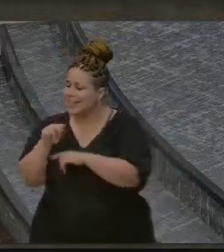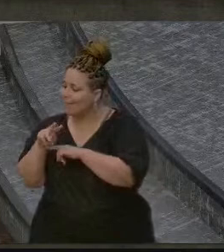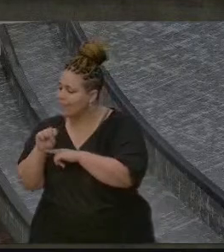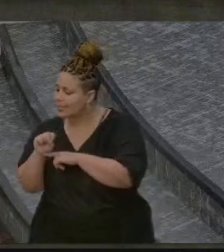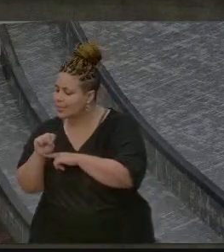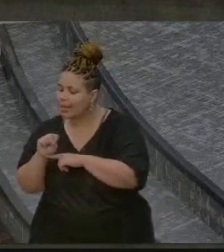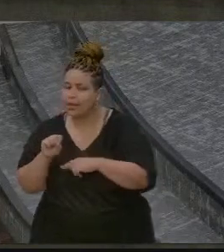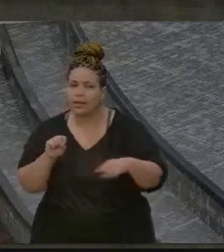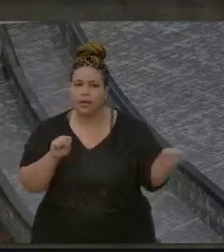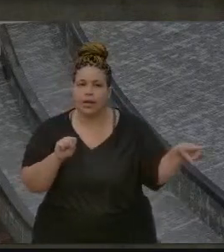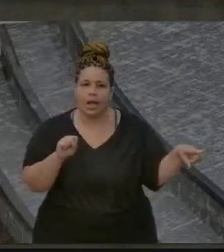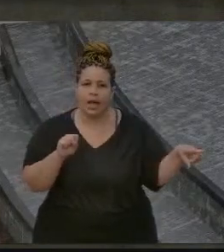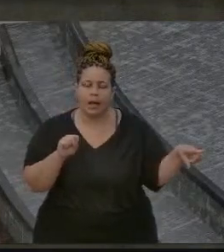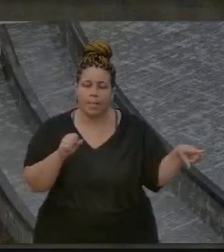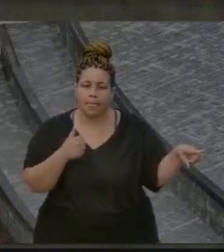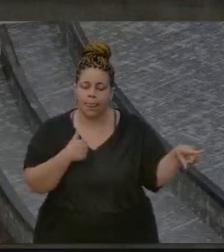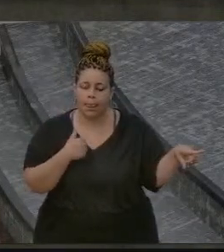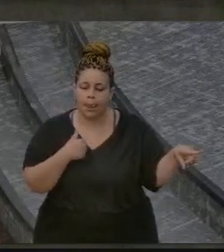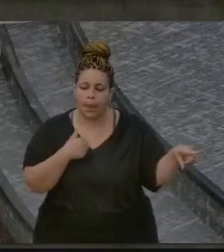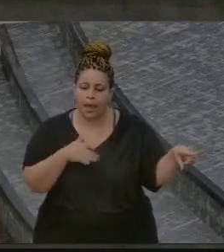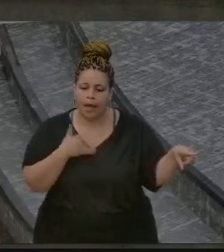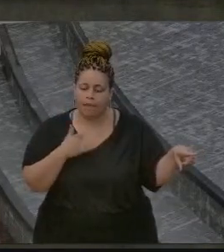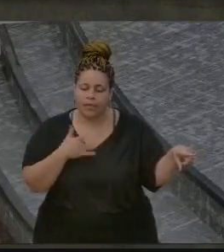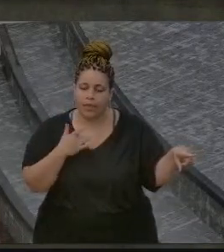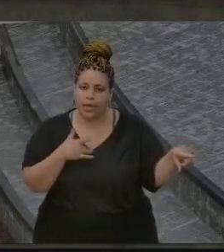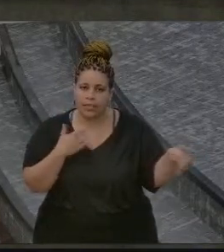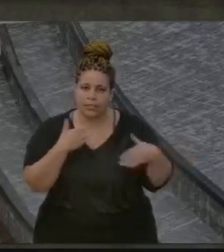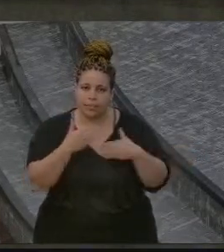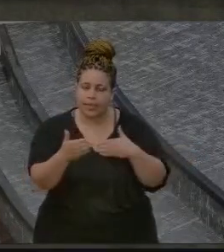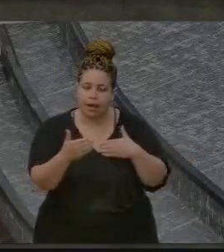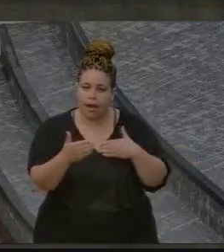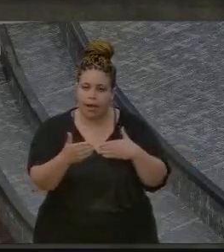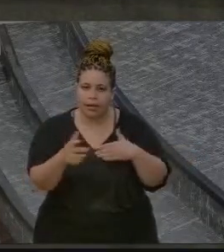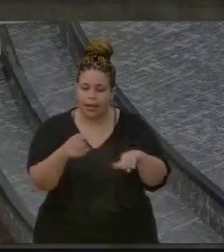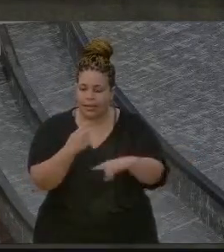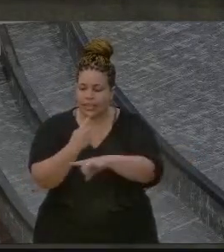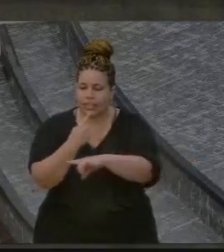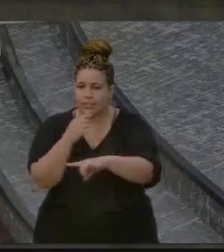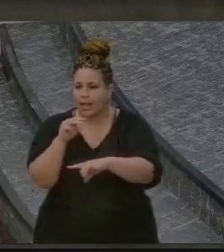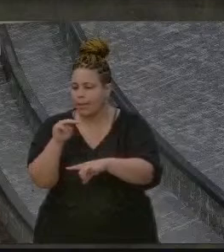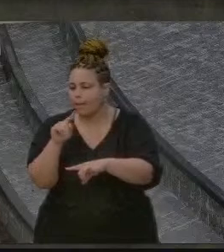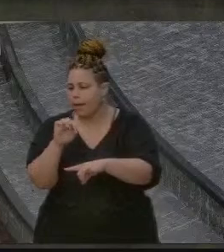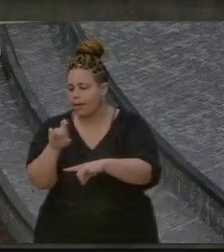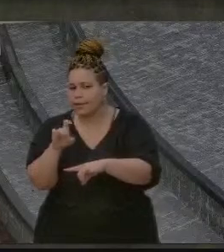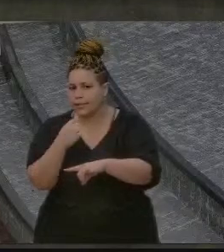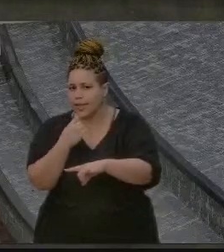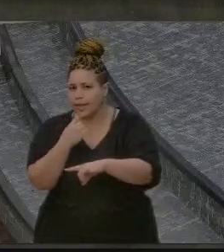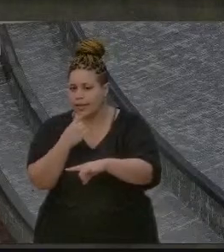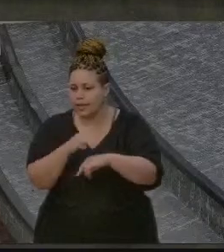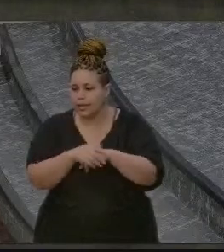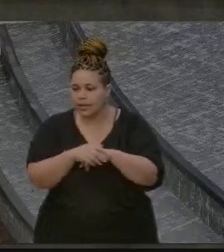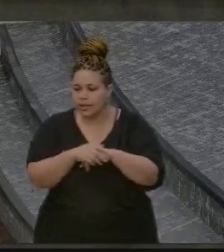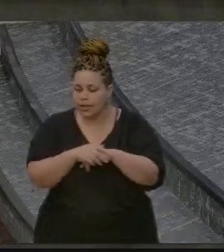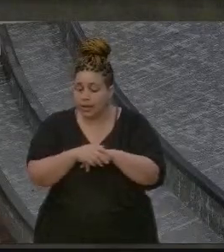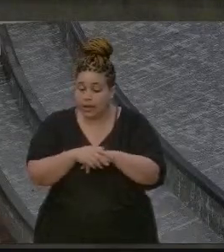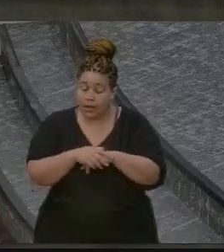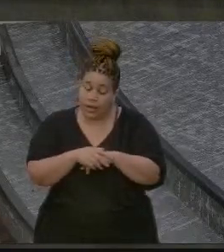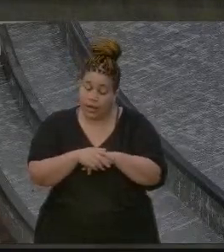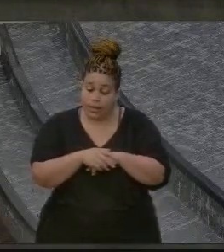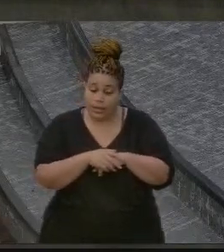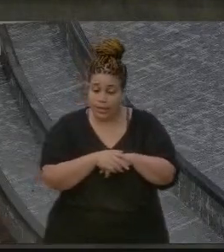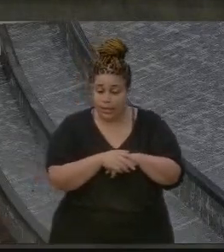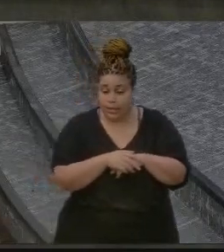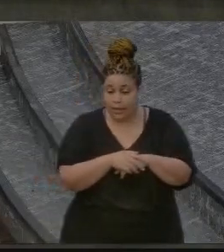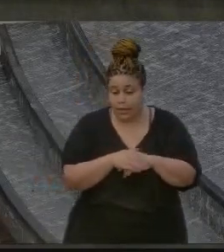I think it's beyond a lot like Dr. Maddox is saying. While it has a very bad taste in its mouth,